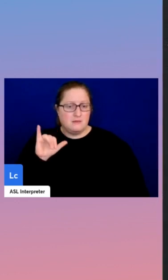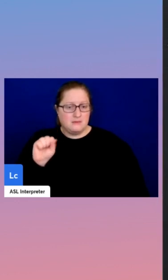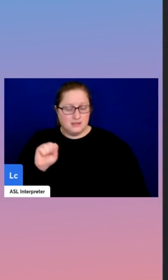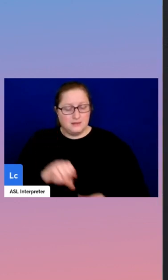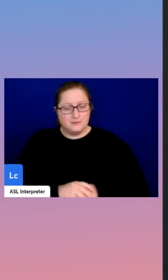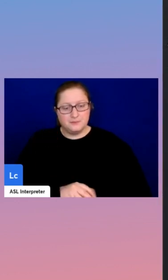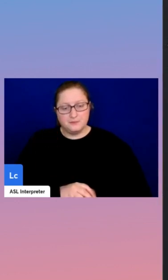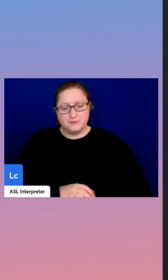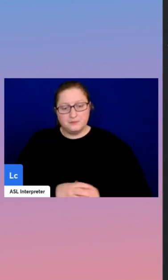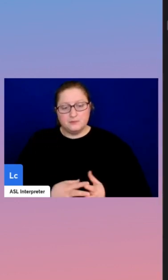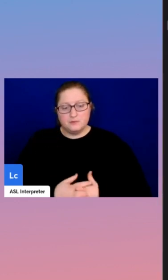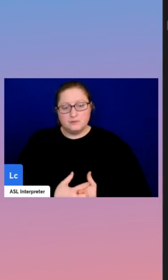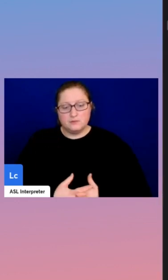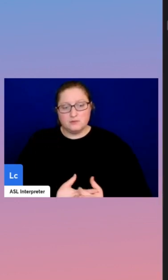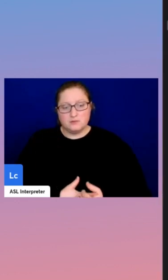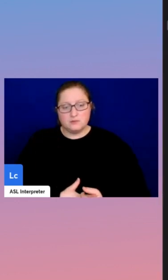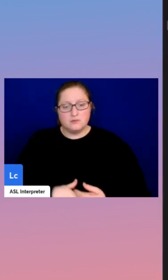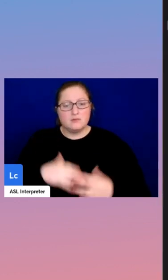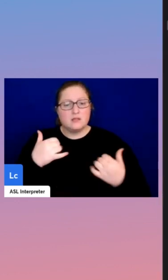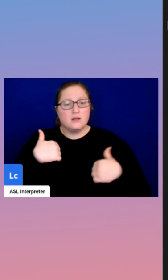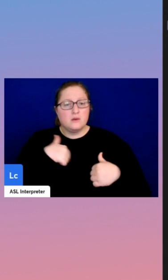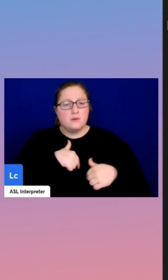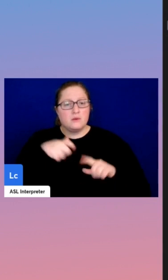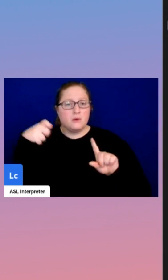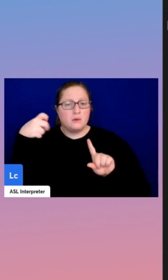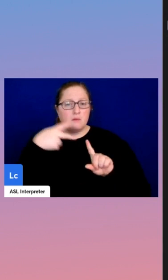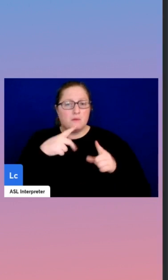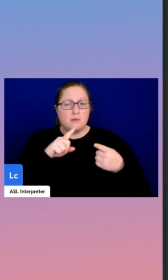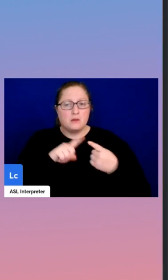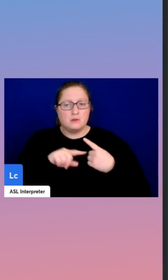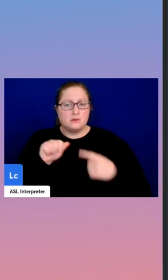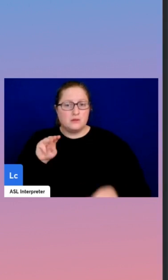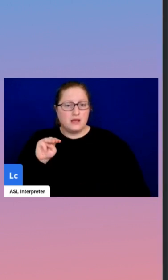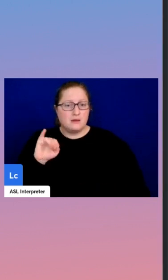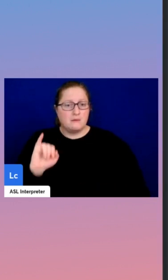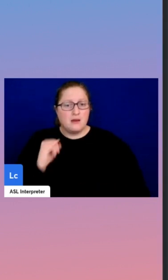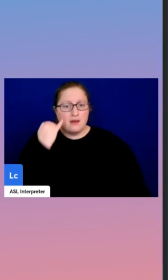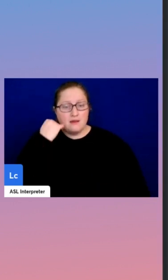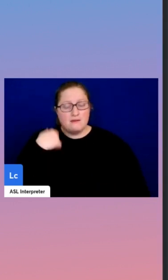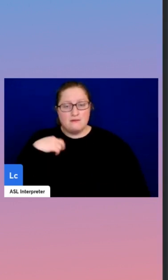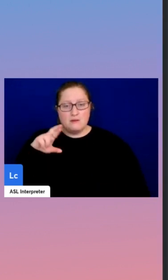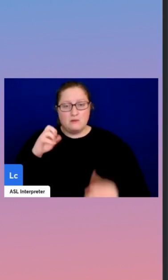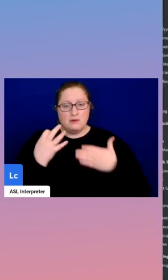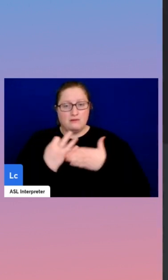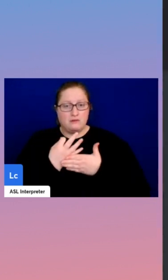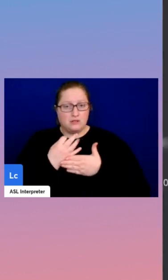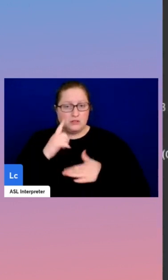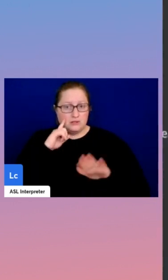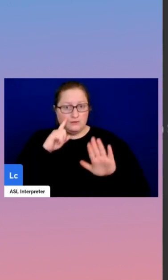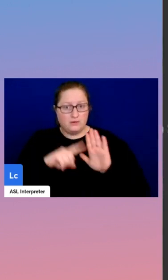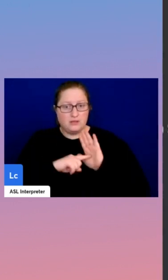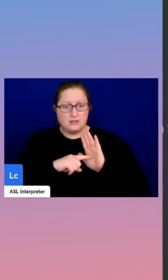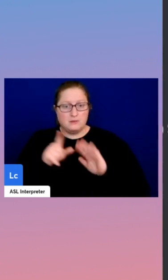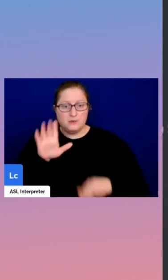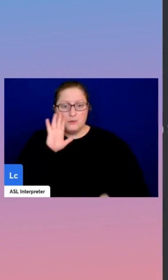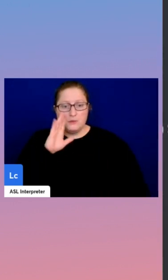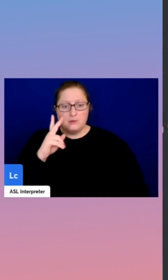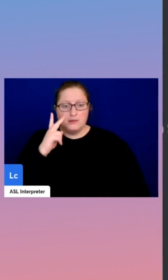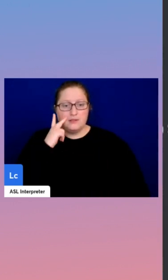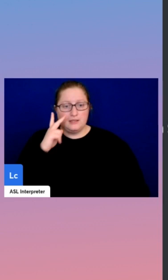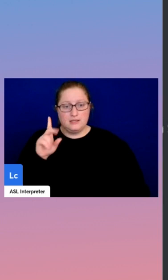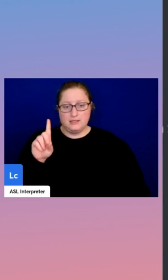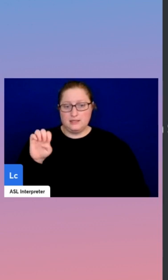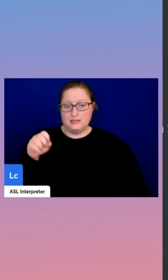And if now we go back to the AMIs, if I refresh here, for example, you will see that the